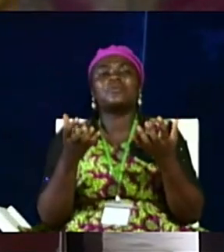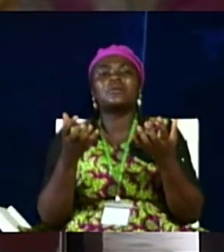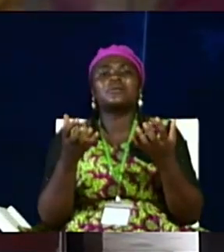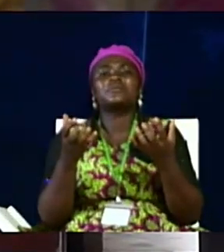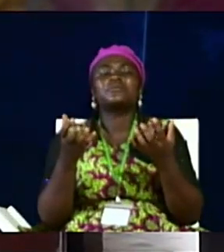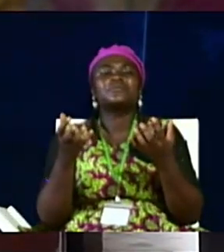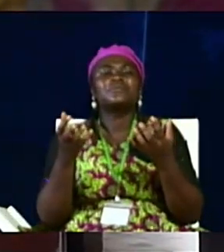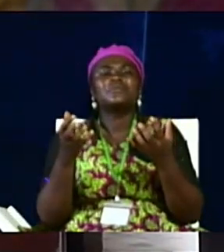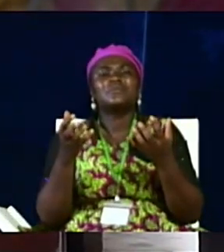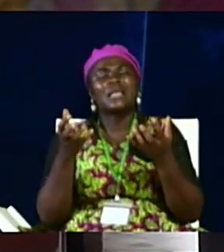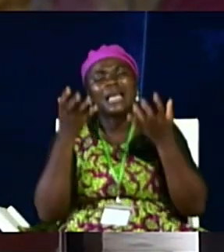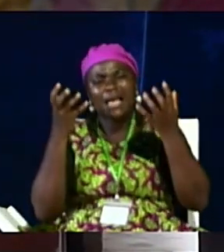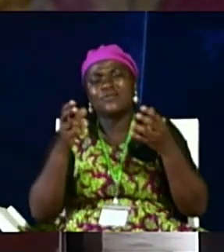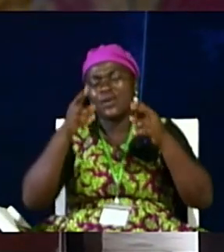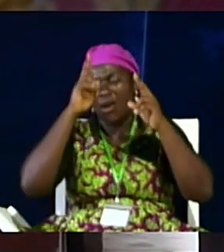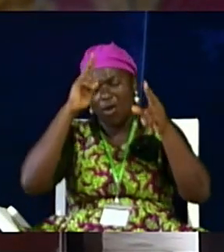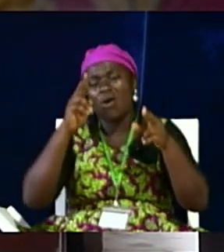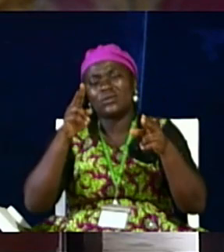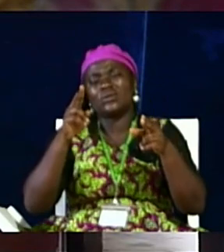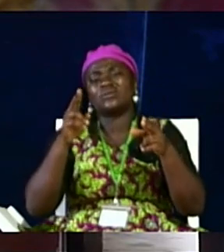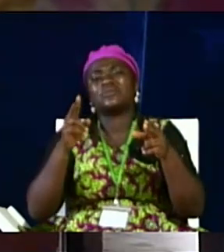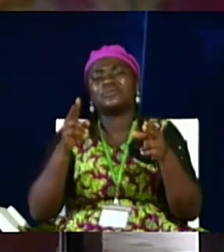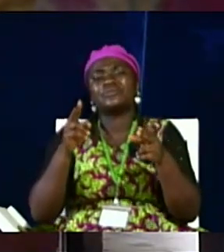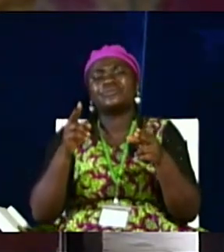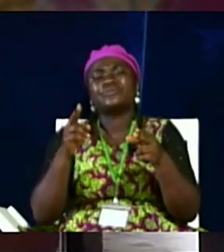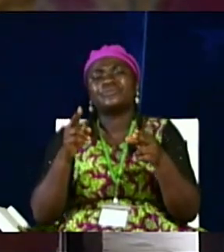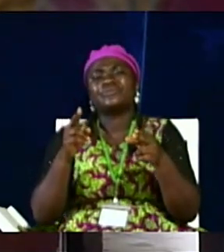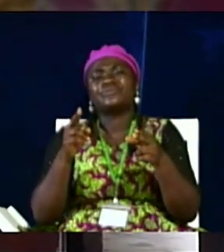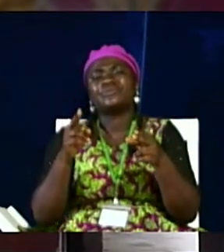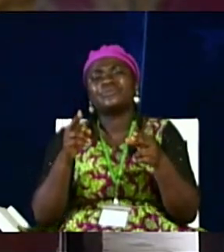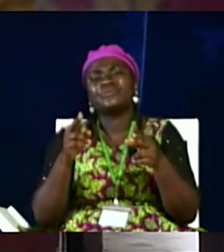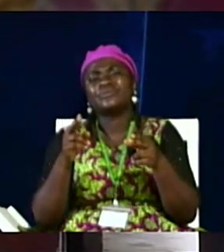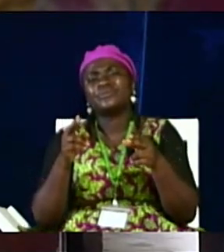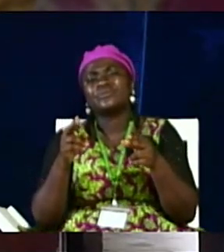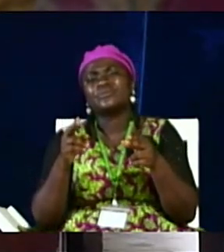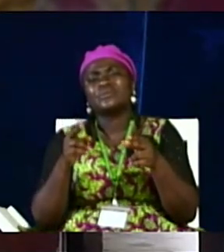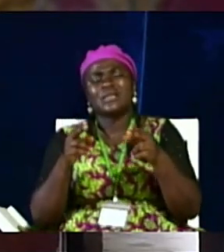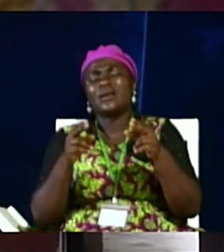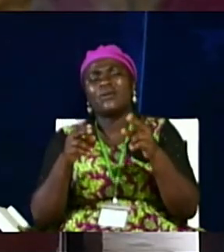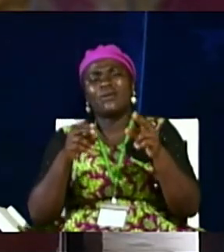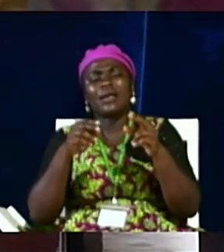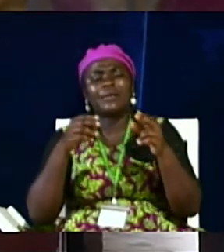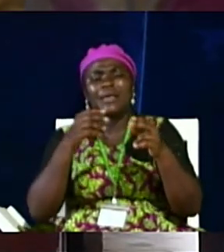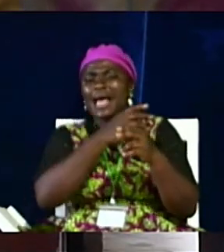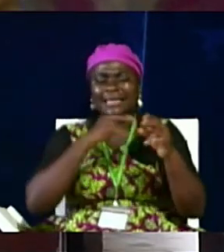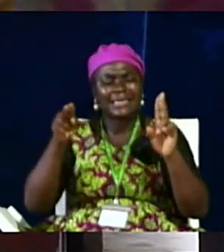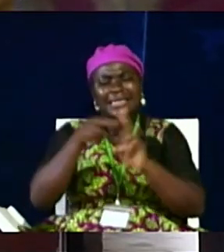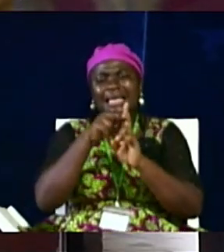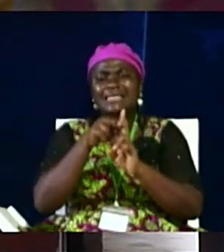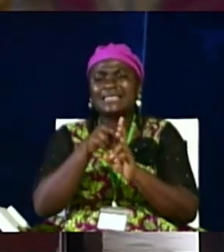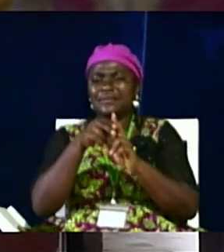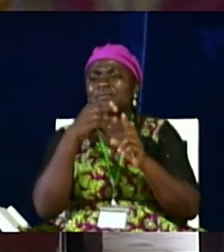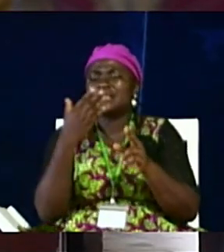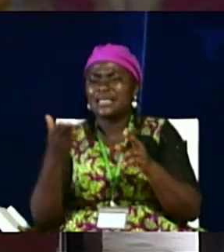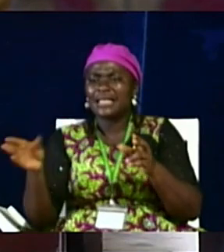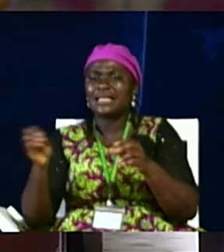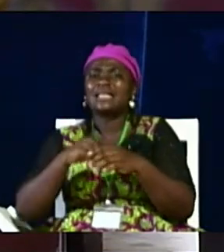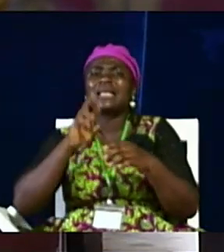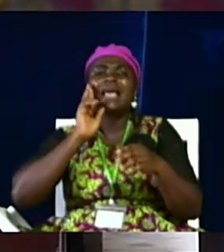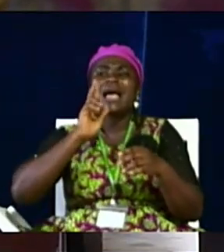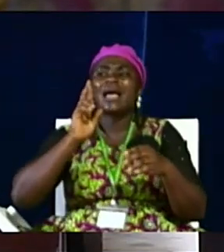belt in his life for several years. One day,